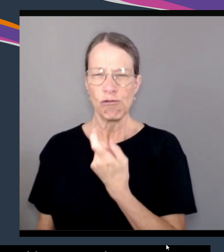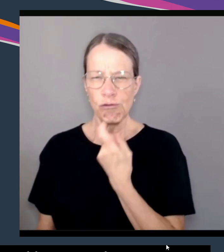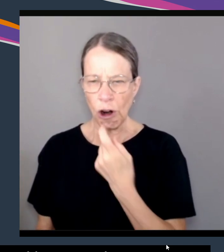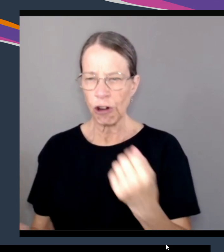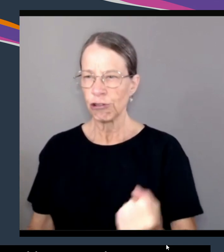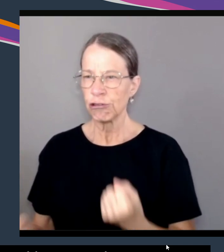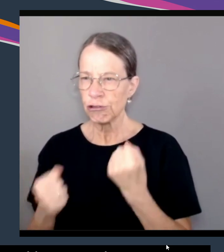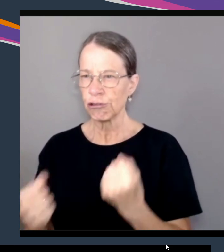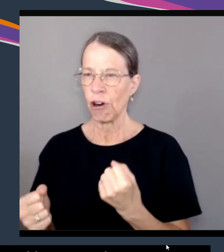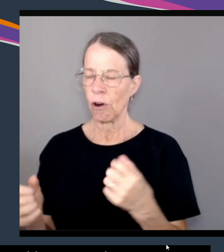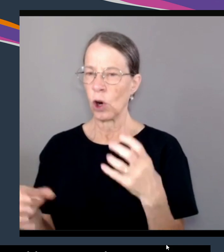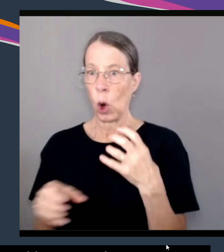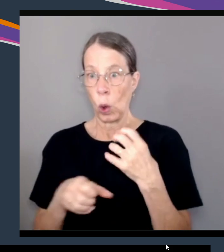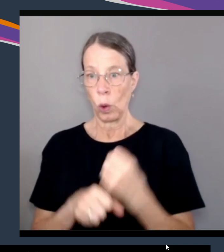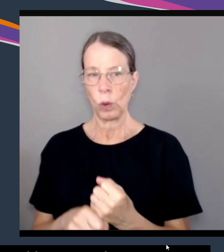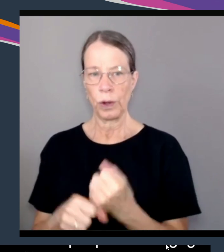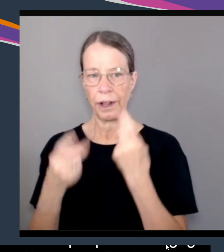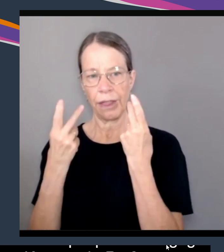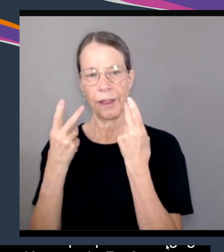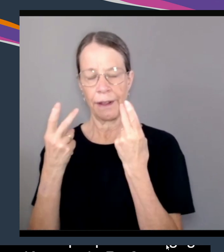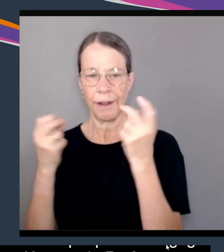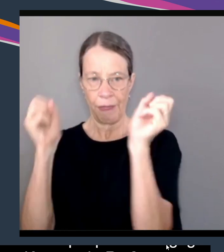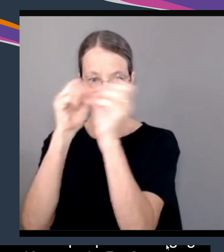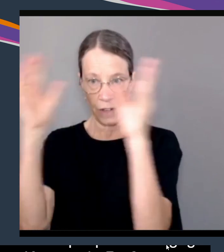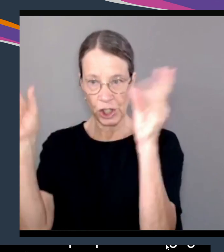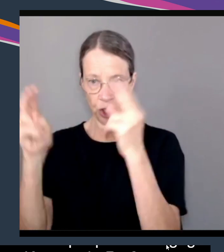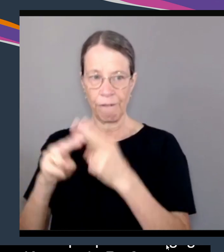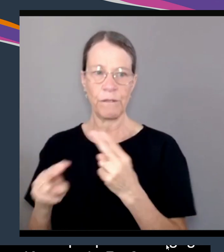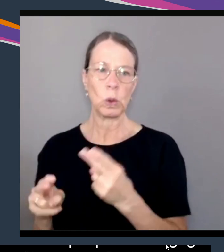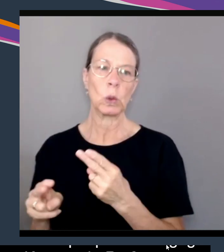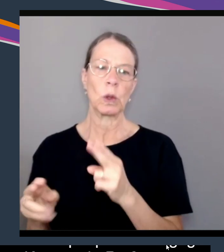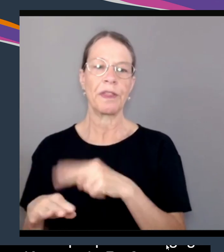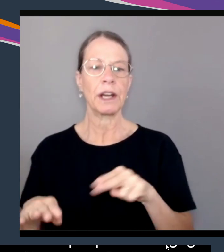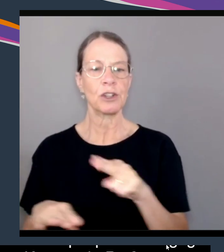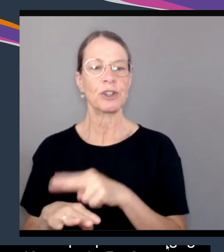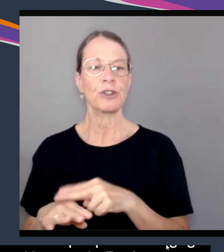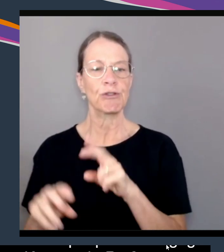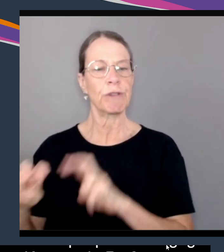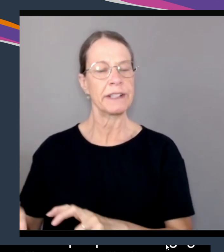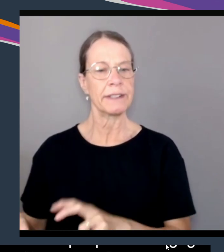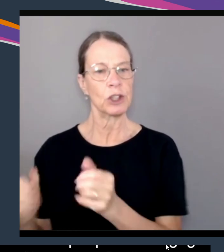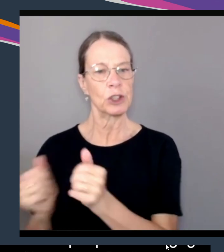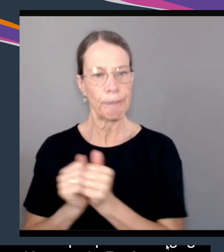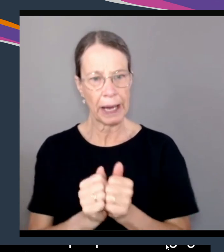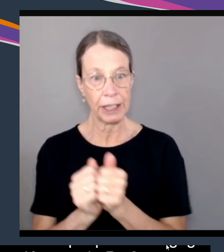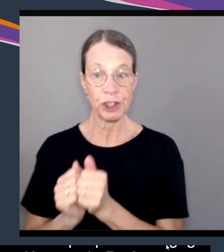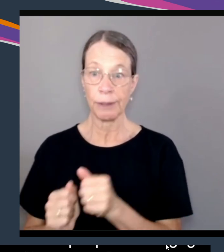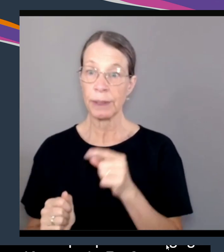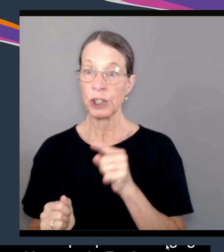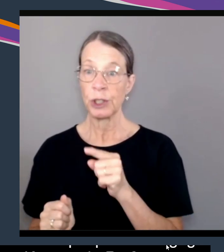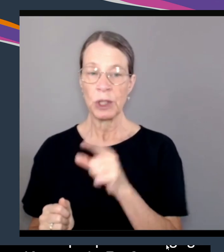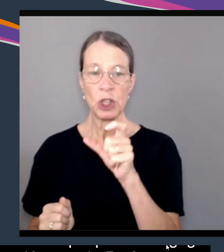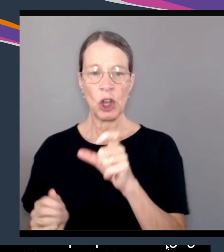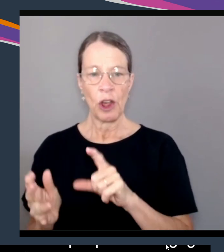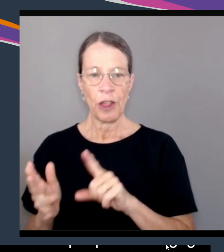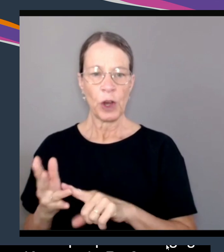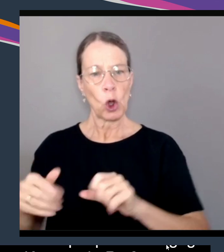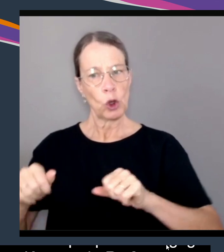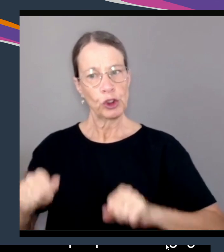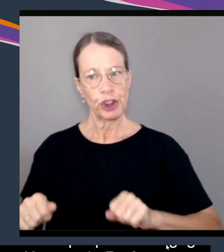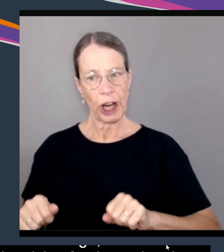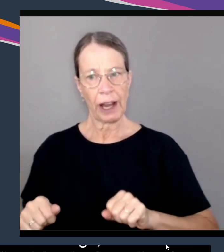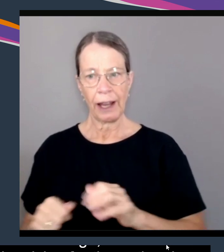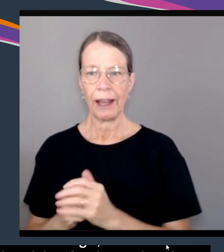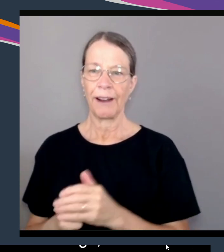Disability Research Partnership. She was co-chair of the working party that helped birth, or it was a very